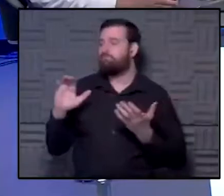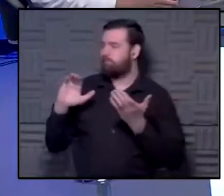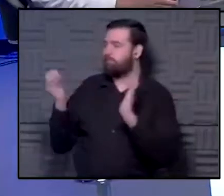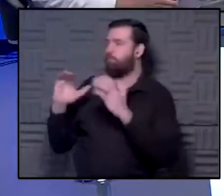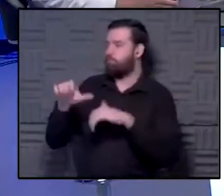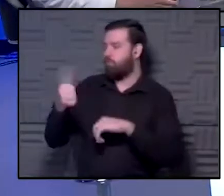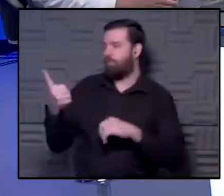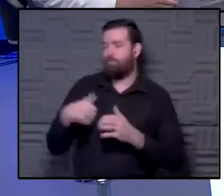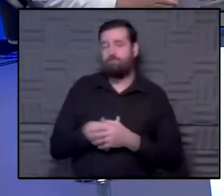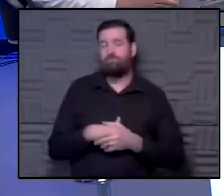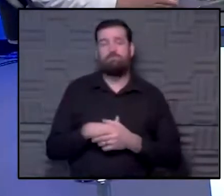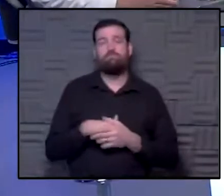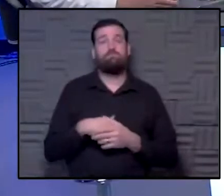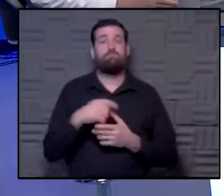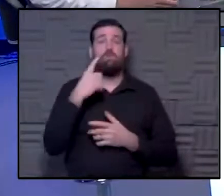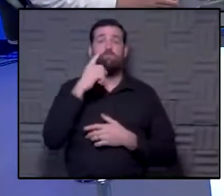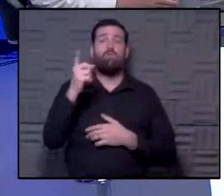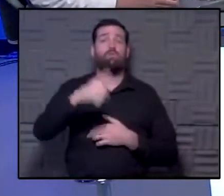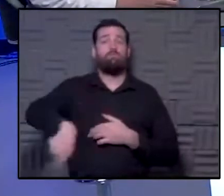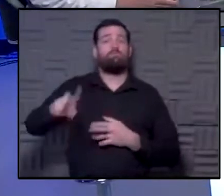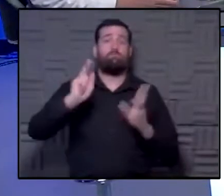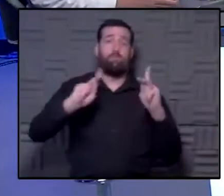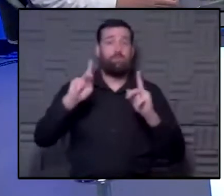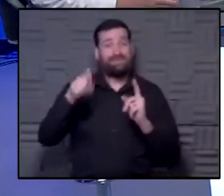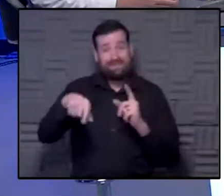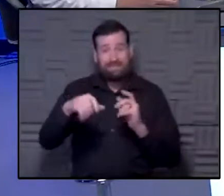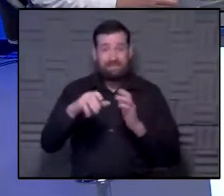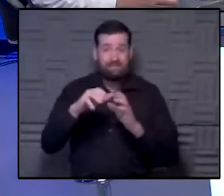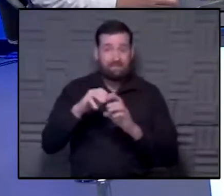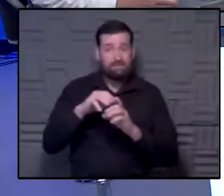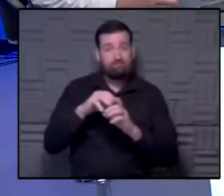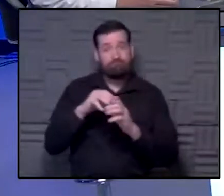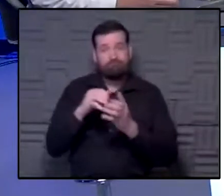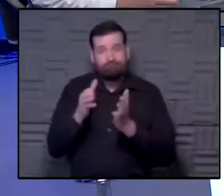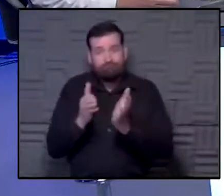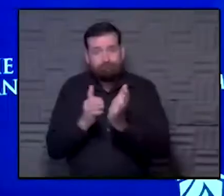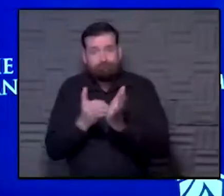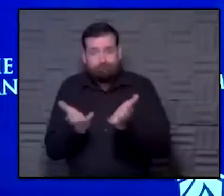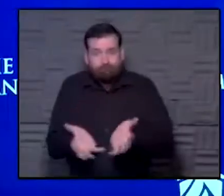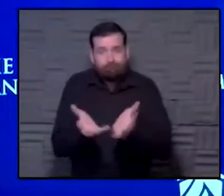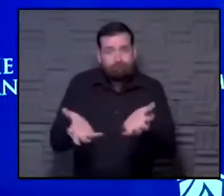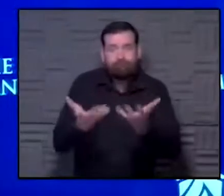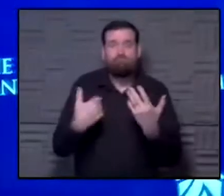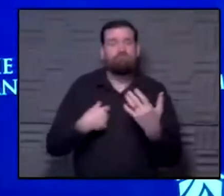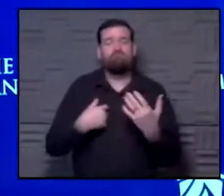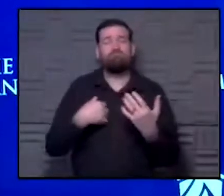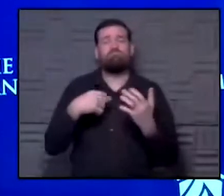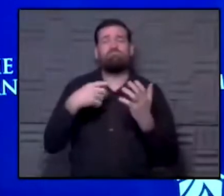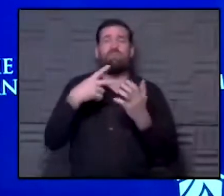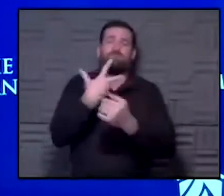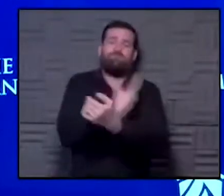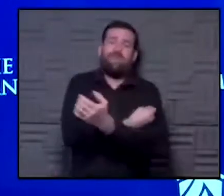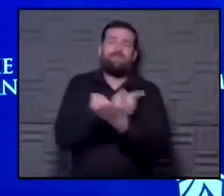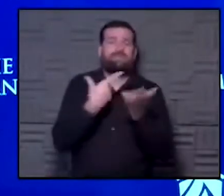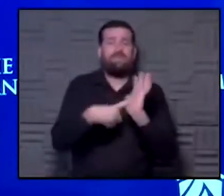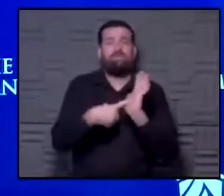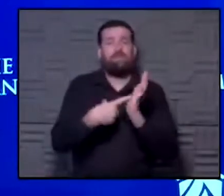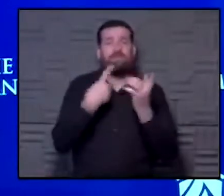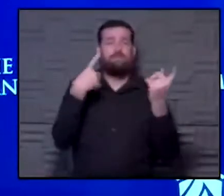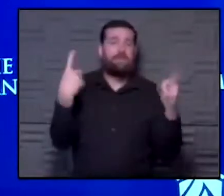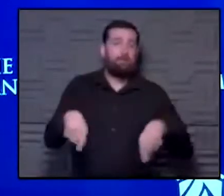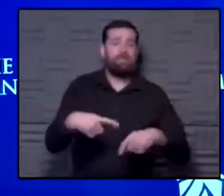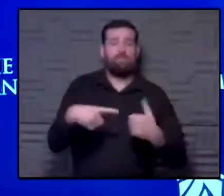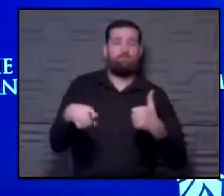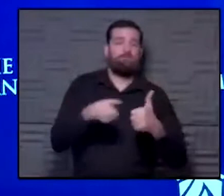to the other ones. And just to say, just for folks who need a little reassurance about Moderna or Pfizer, vaccine side effects occur within the first 6 to